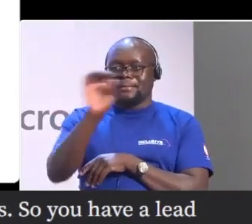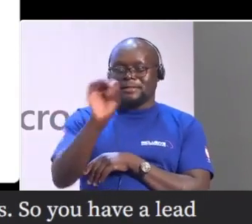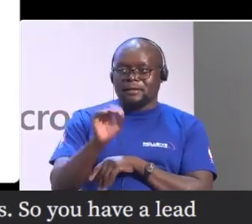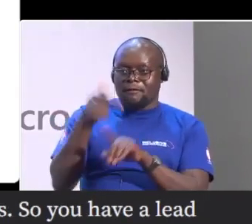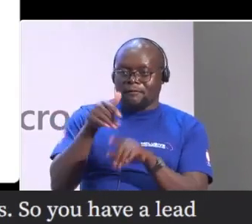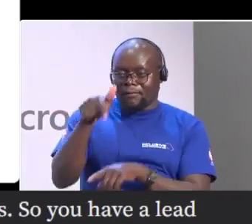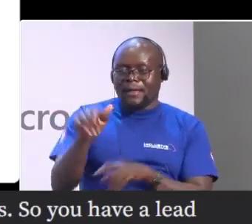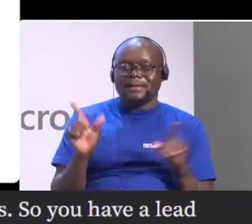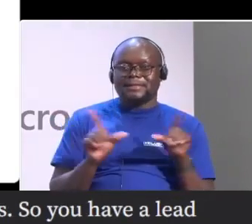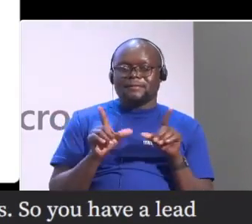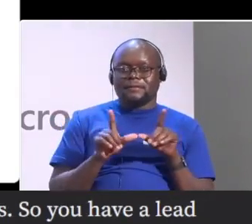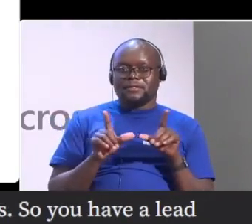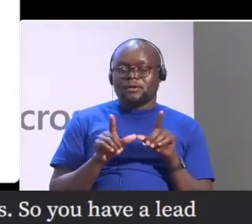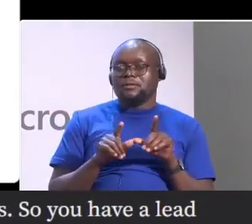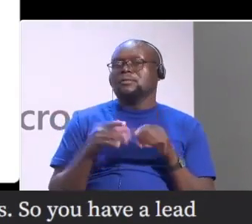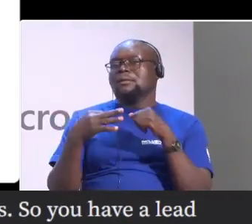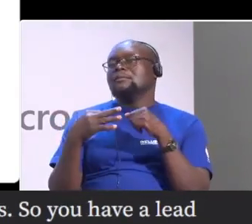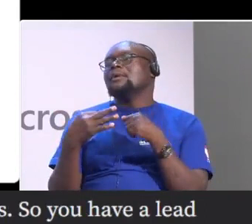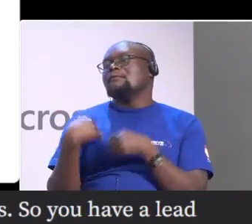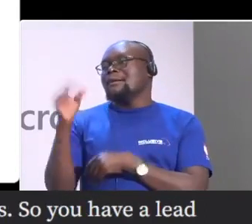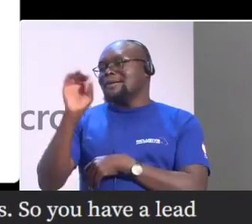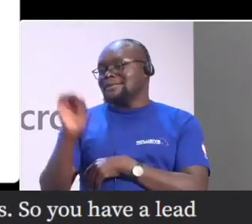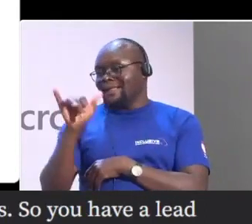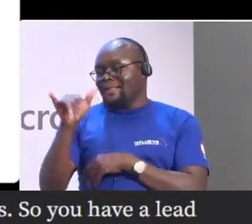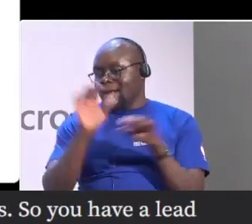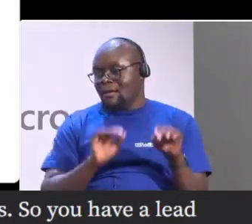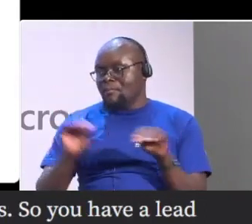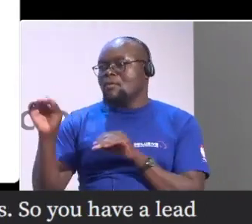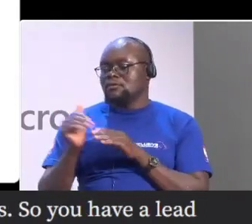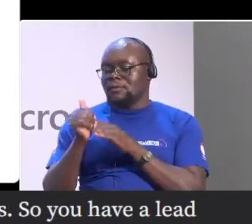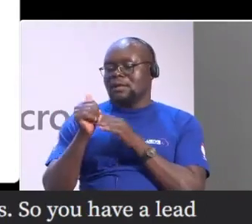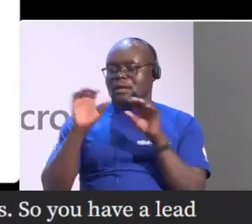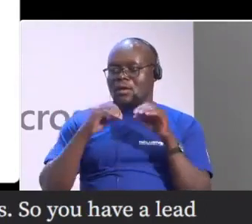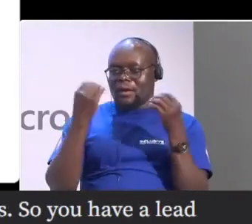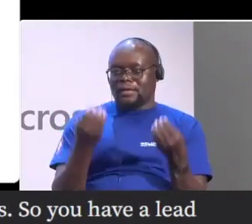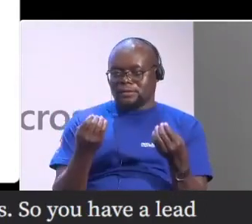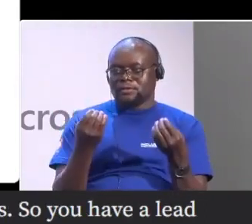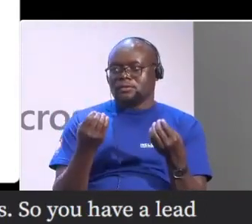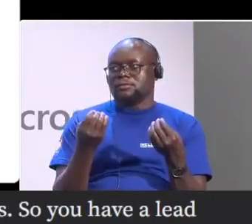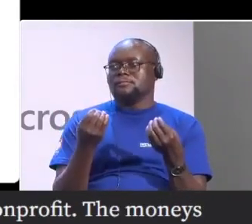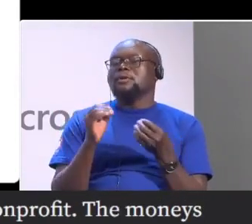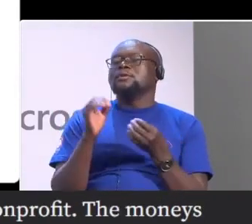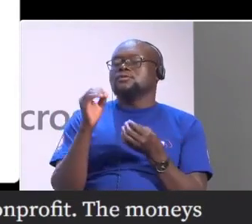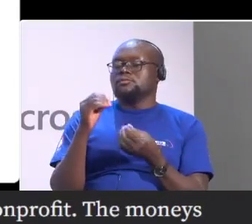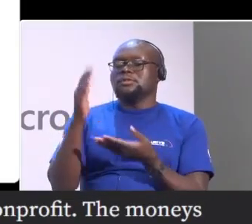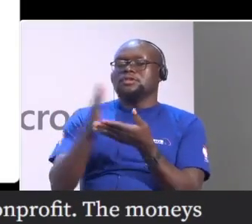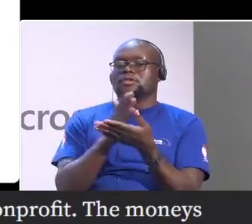from certification, a percentage. And that goes to the lead organization to be distributed in the